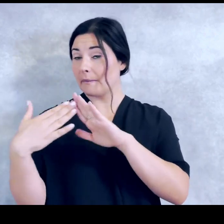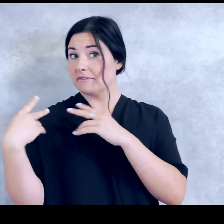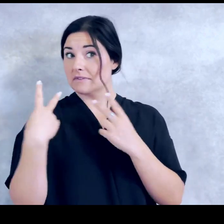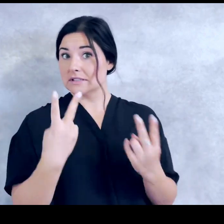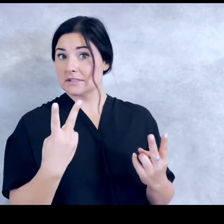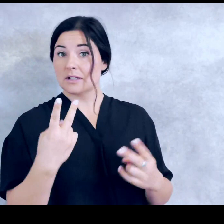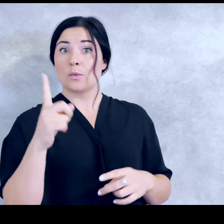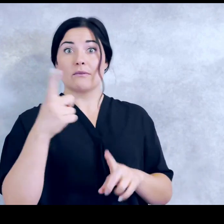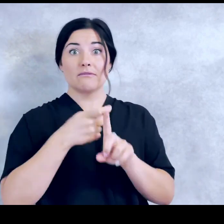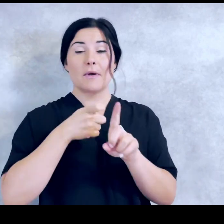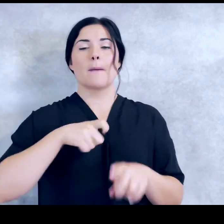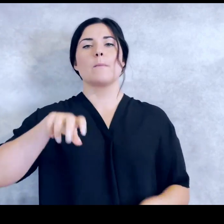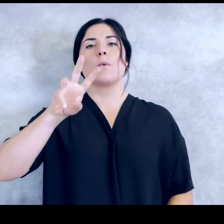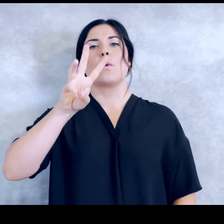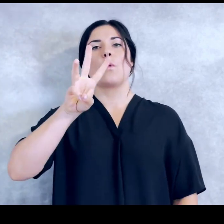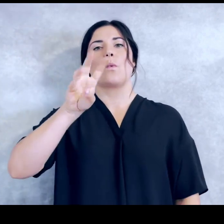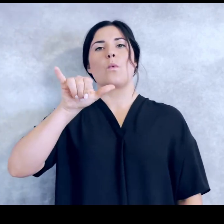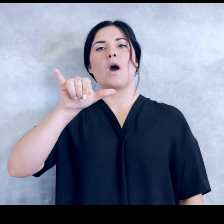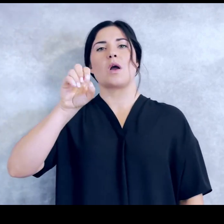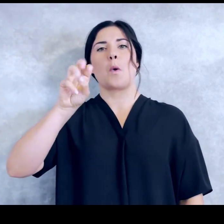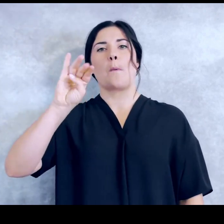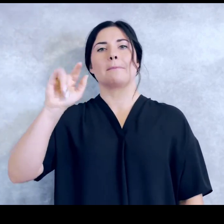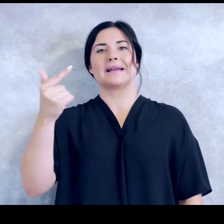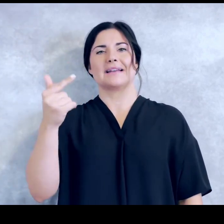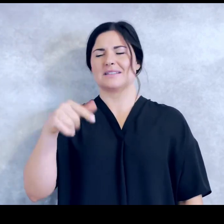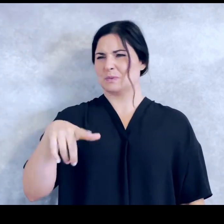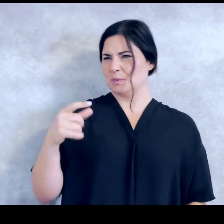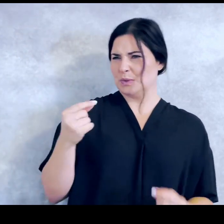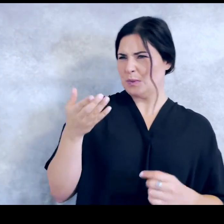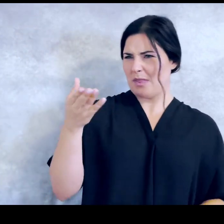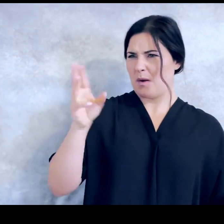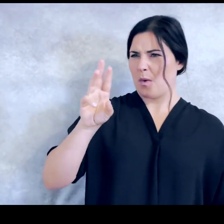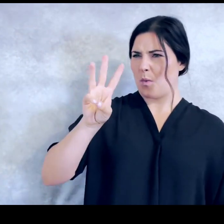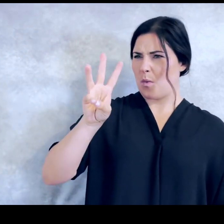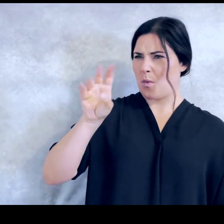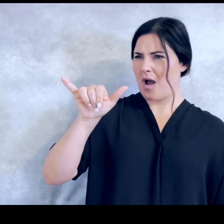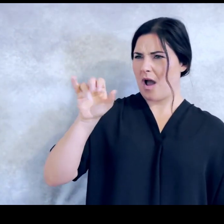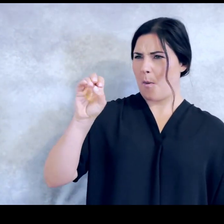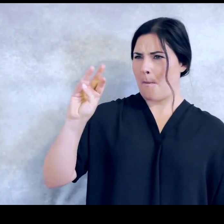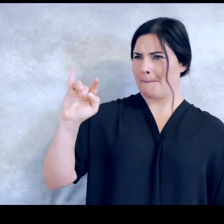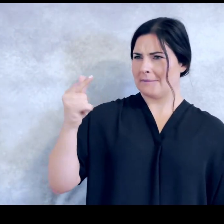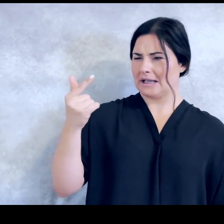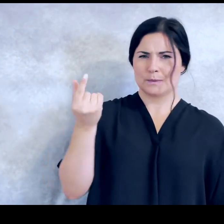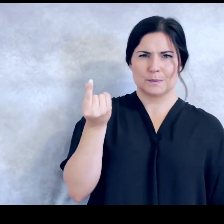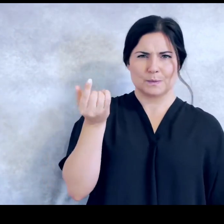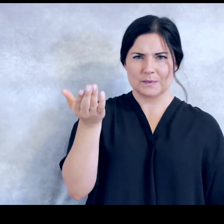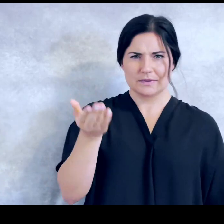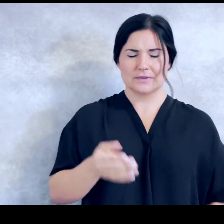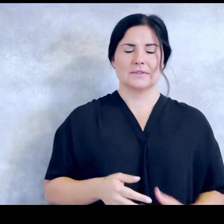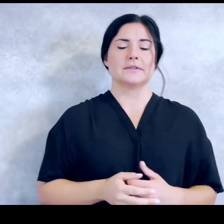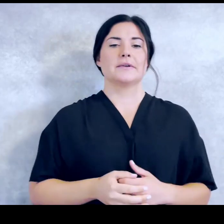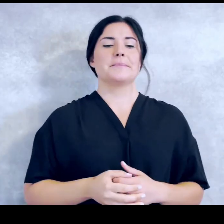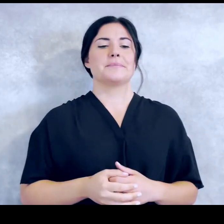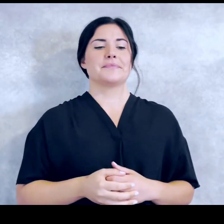visiting. Right here, yes. Wyoming. Wyoming. What do y'all do in Wyoming? What goes down in Wyoming?